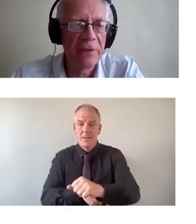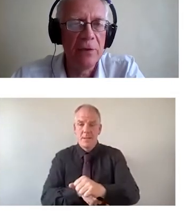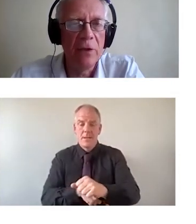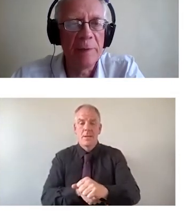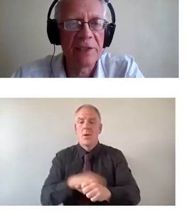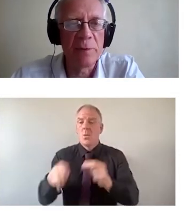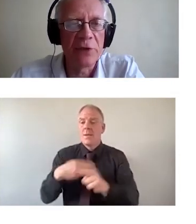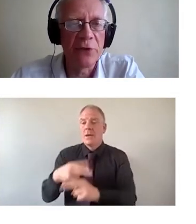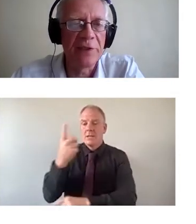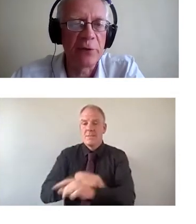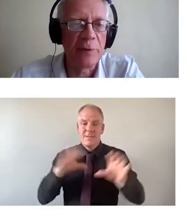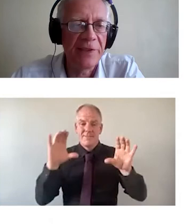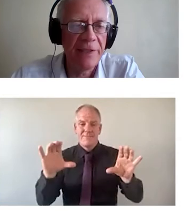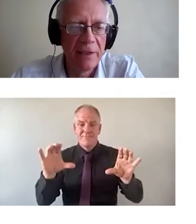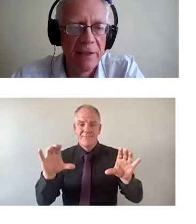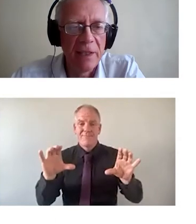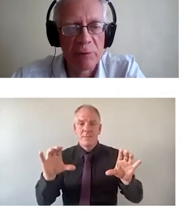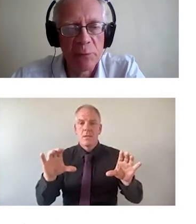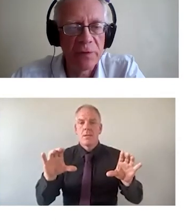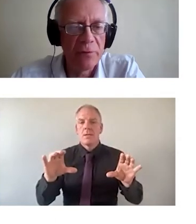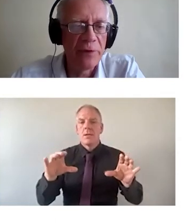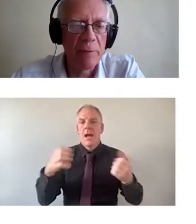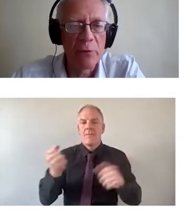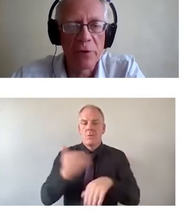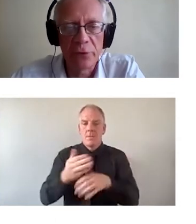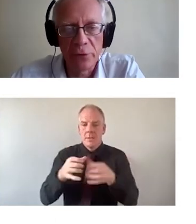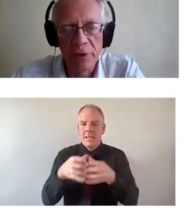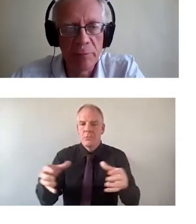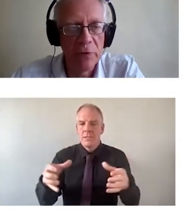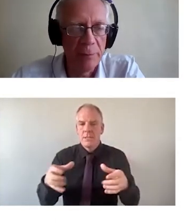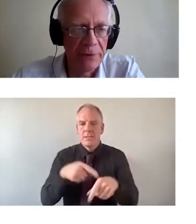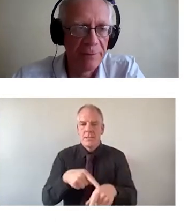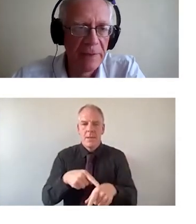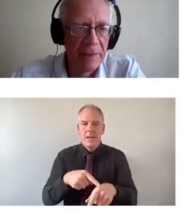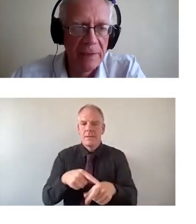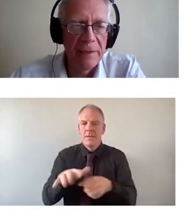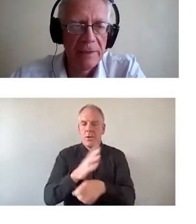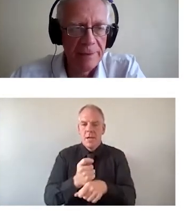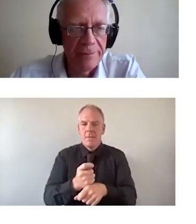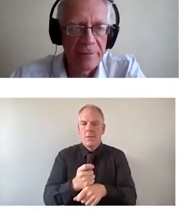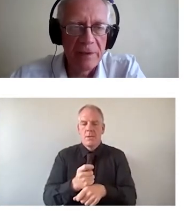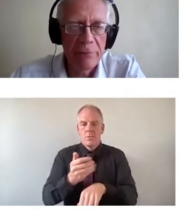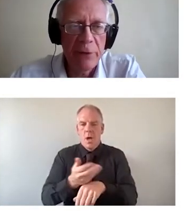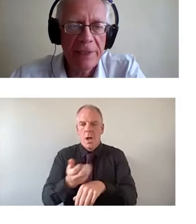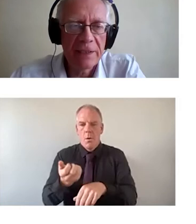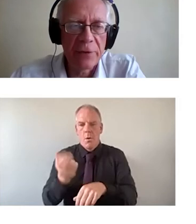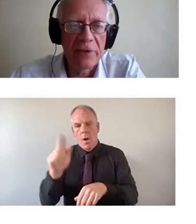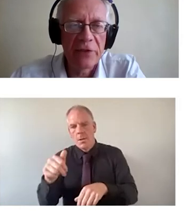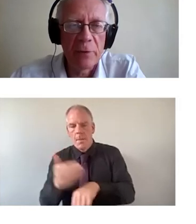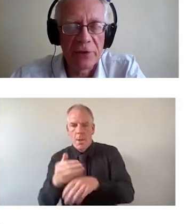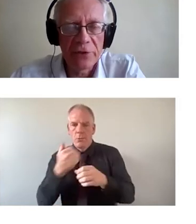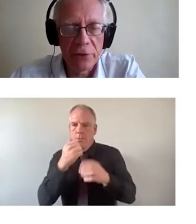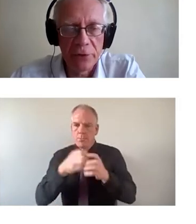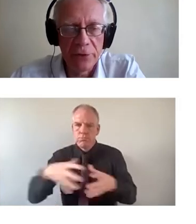the rate of material deprivation is increasing as we move from full-time work to unemployment. If we're looking at,